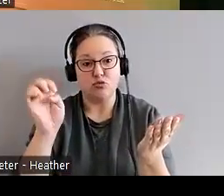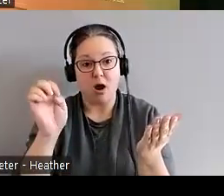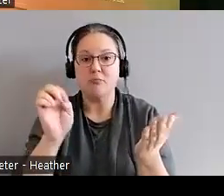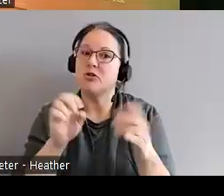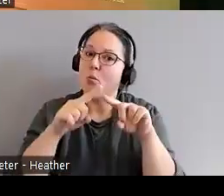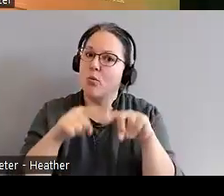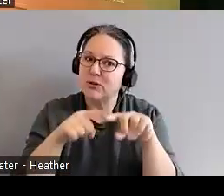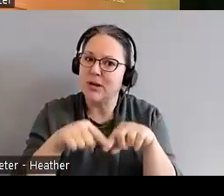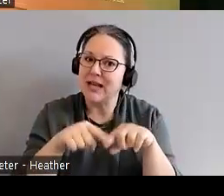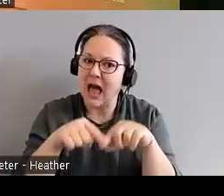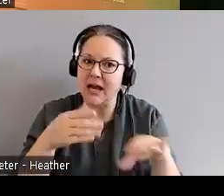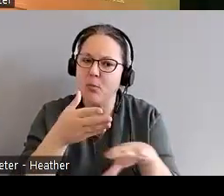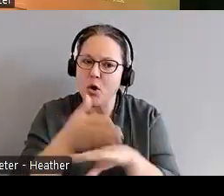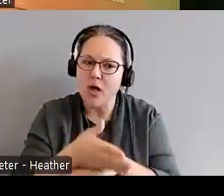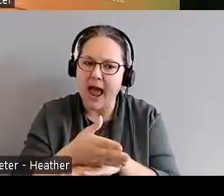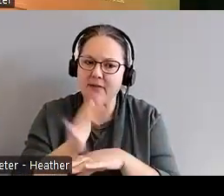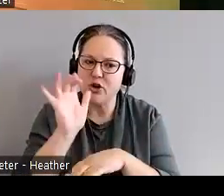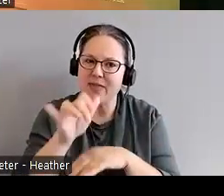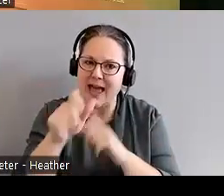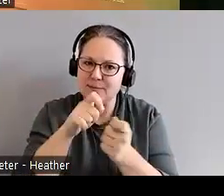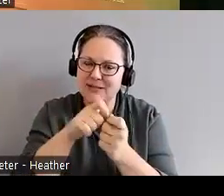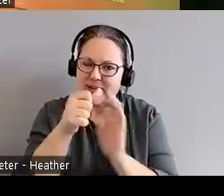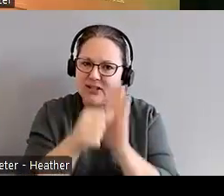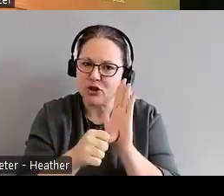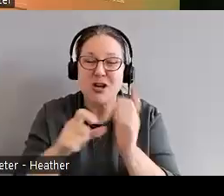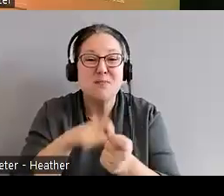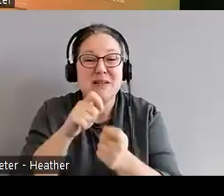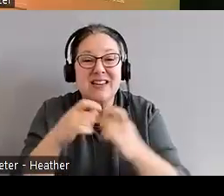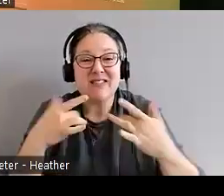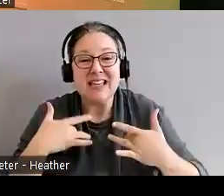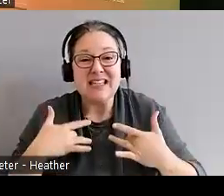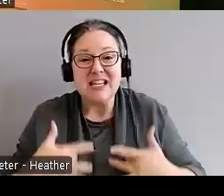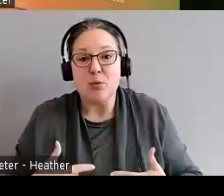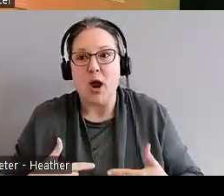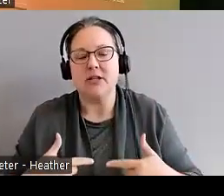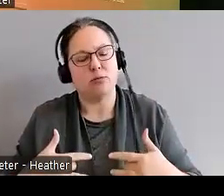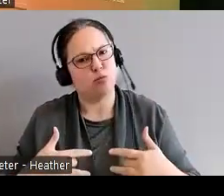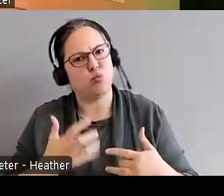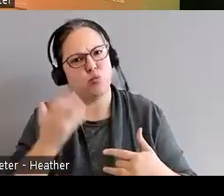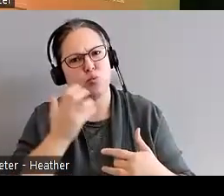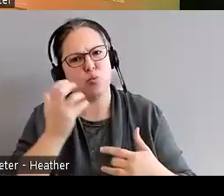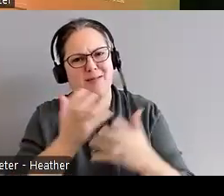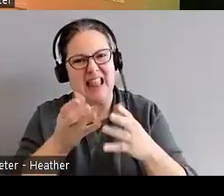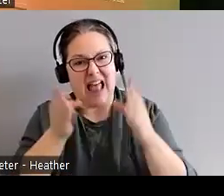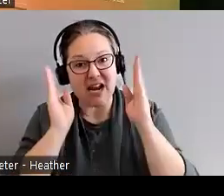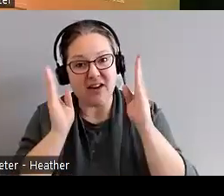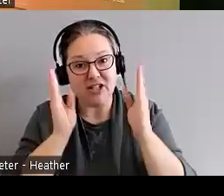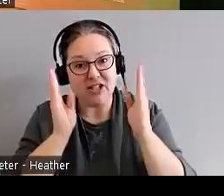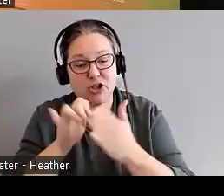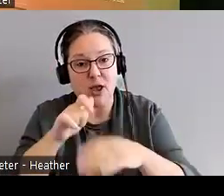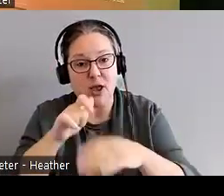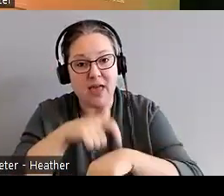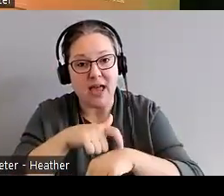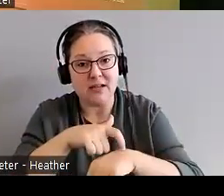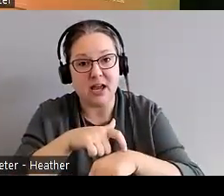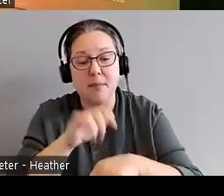graft surgery. Particularly depression at that time was gaining a lot of attention because about 20 to 30%